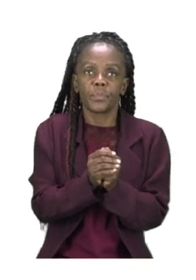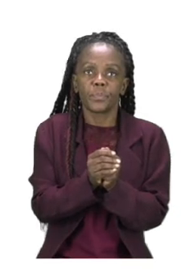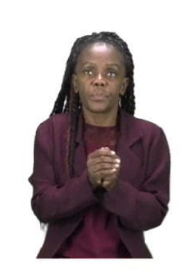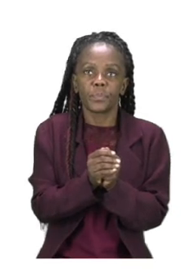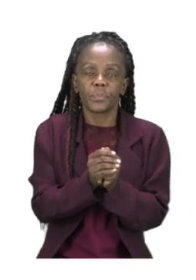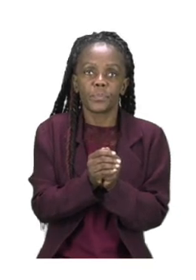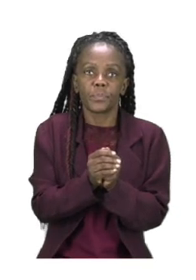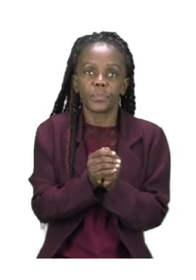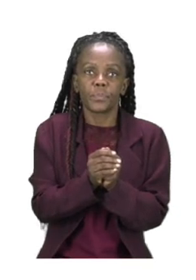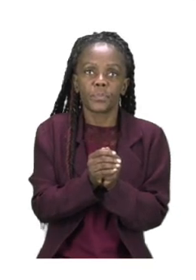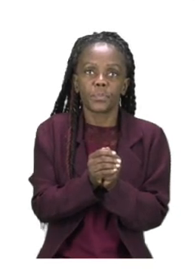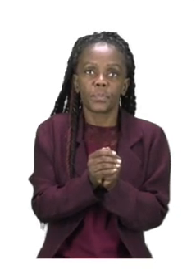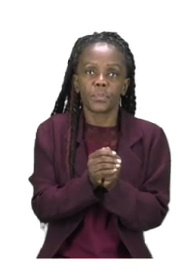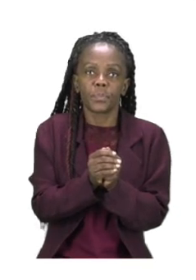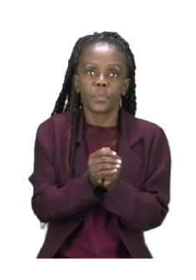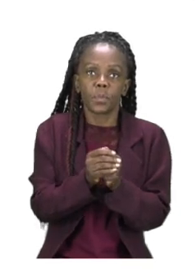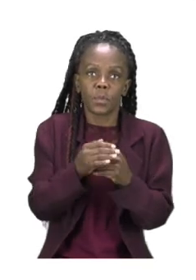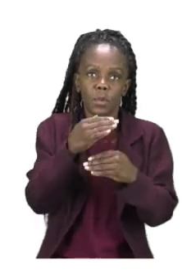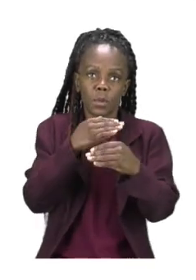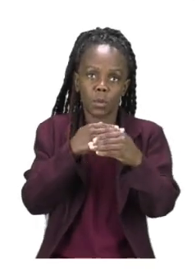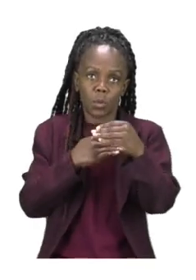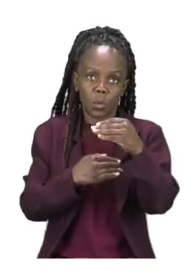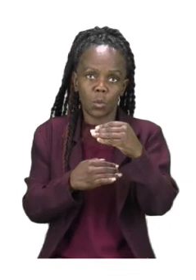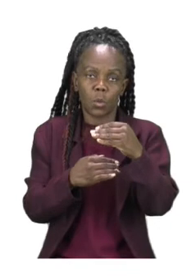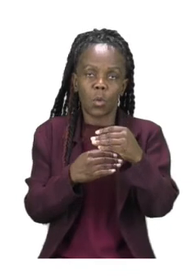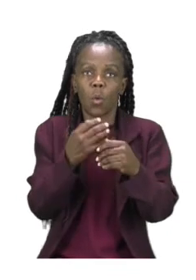And then below, you are going to search